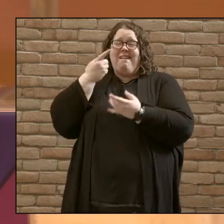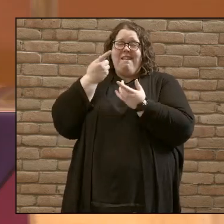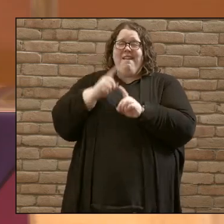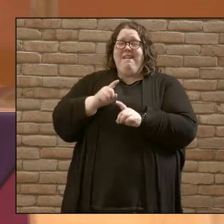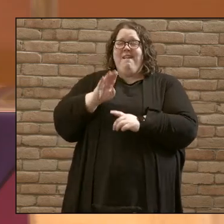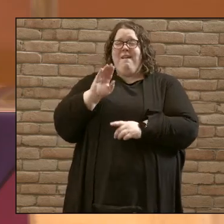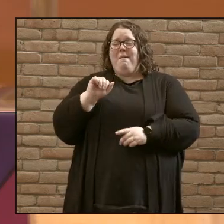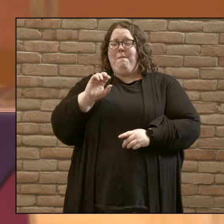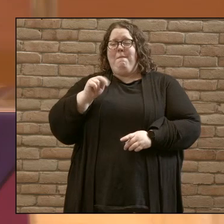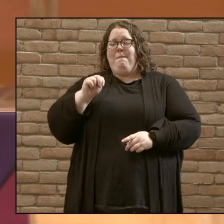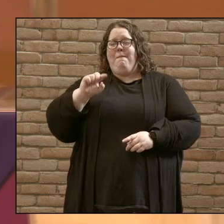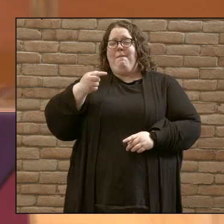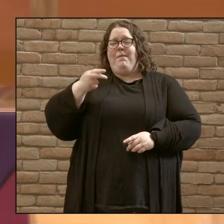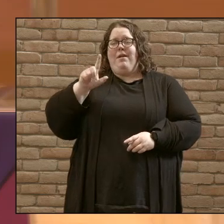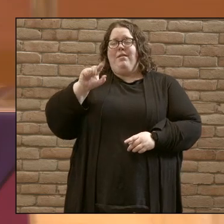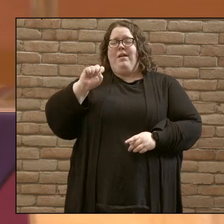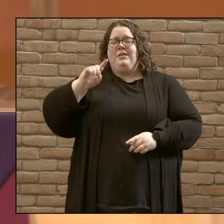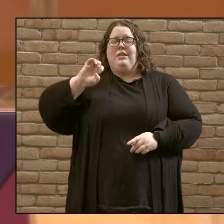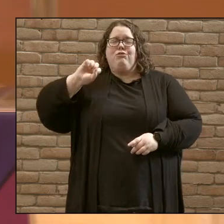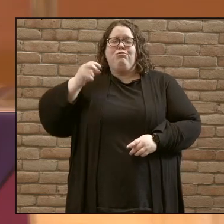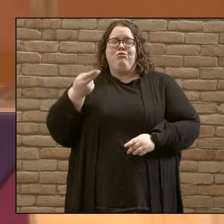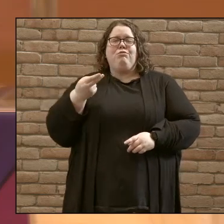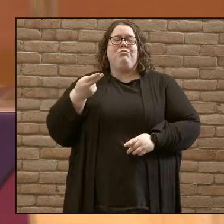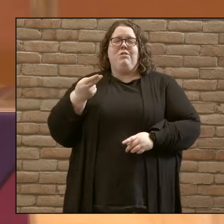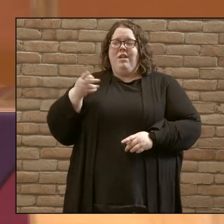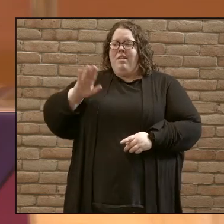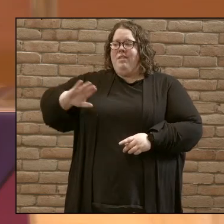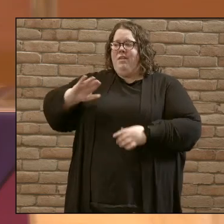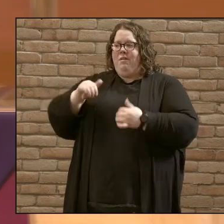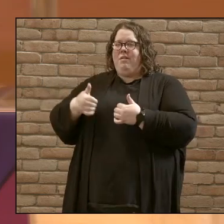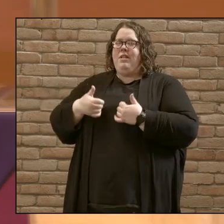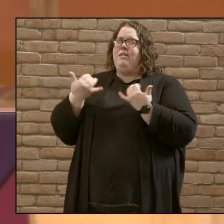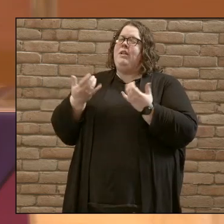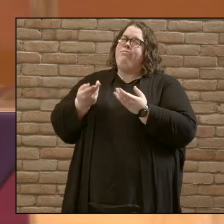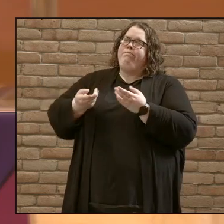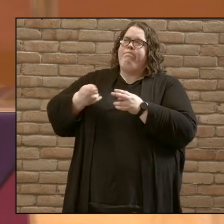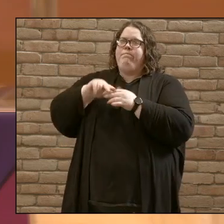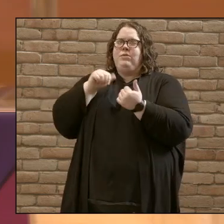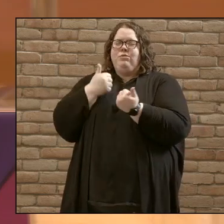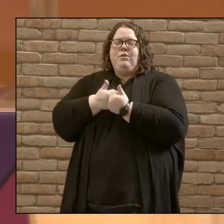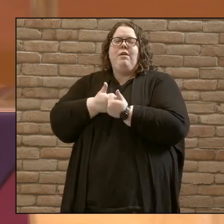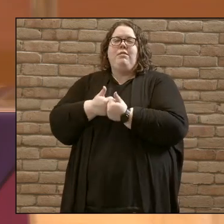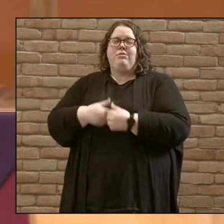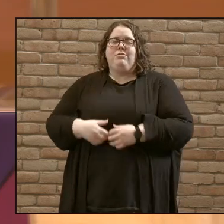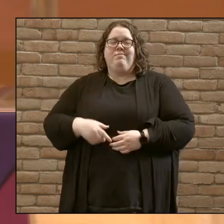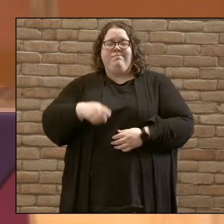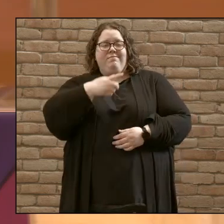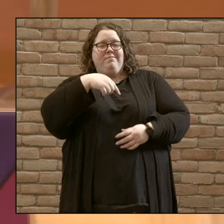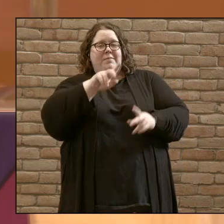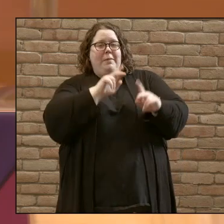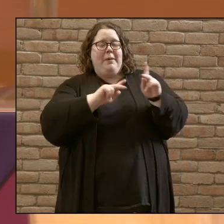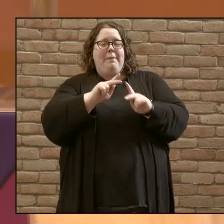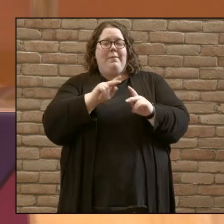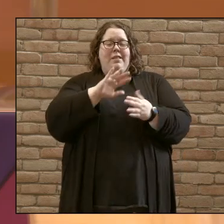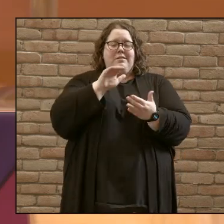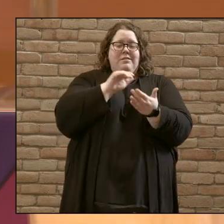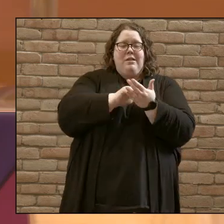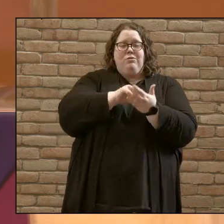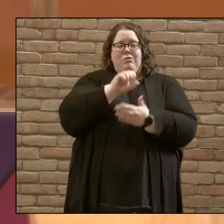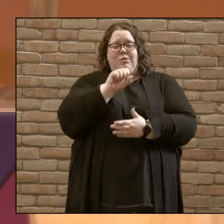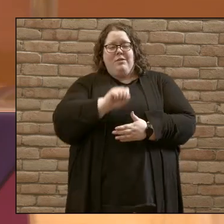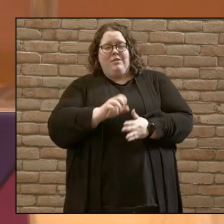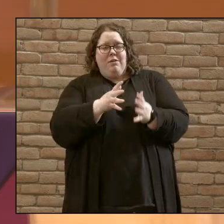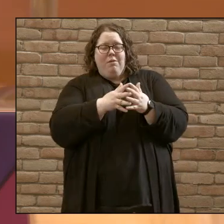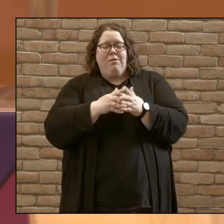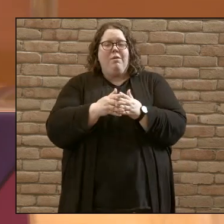difficult life even more challenging. For those in Central and South America dealing with challenging times, in our own